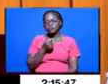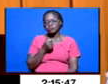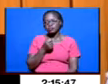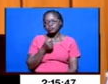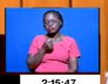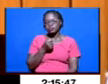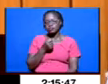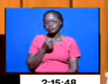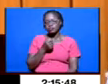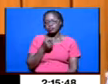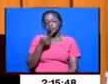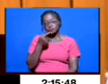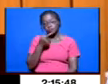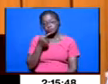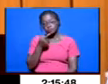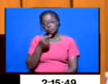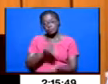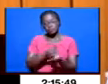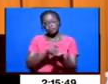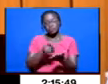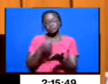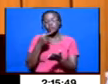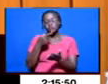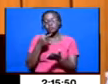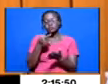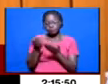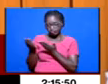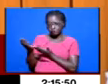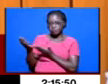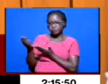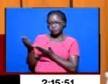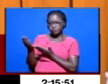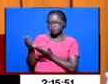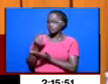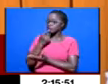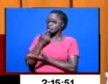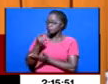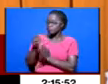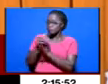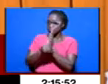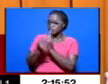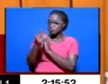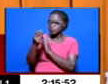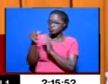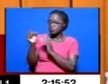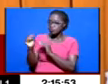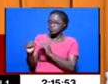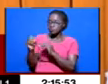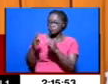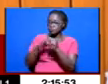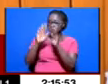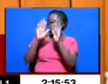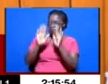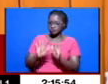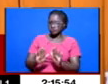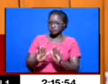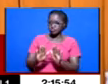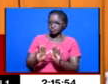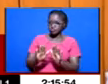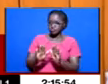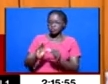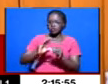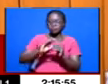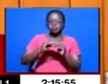he referred to this doctrine and stated as follows: the command in Article 259 is instrumental in shaping